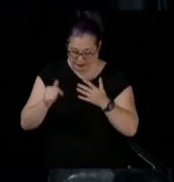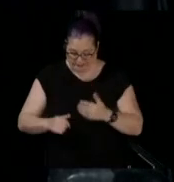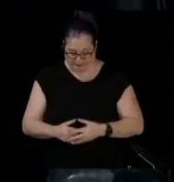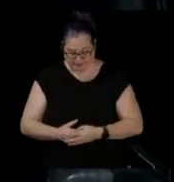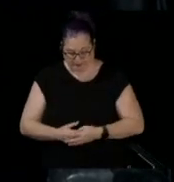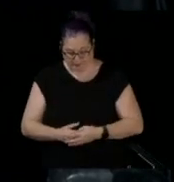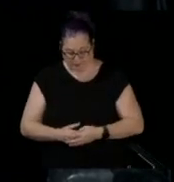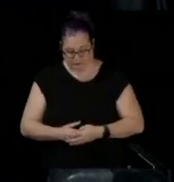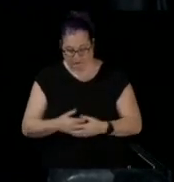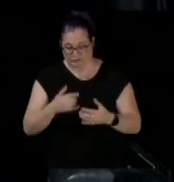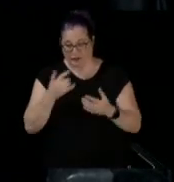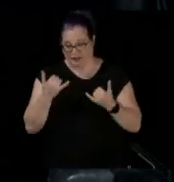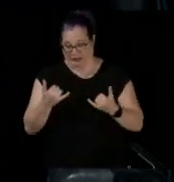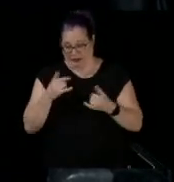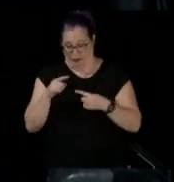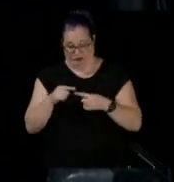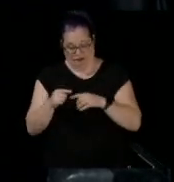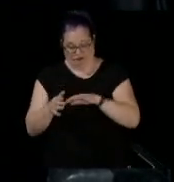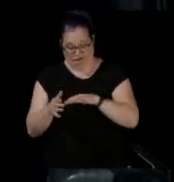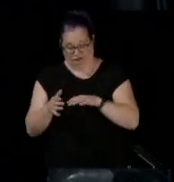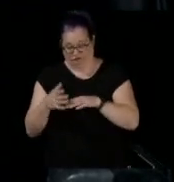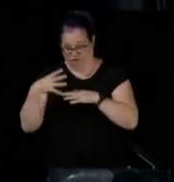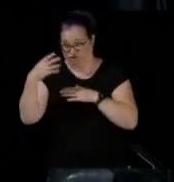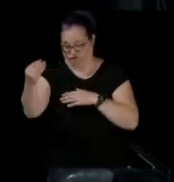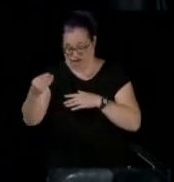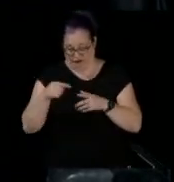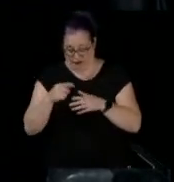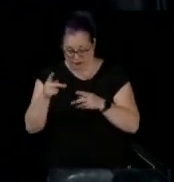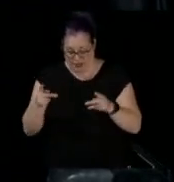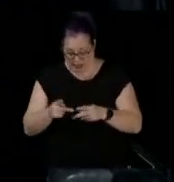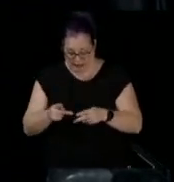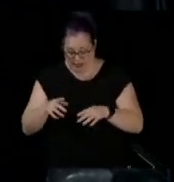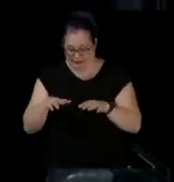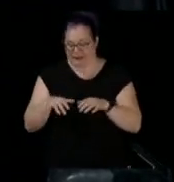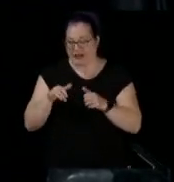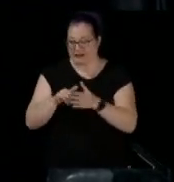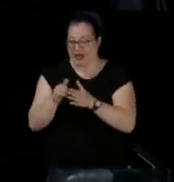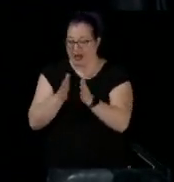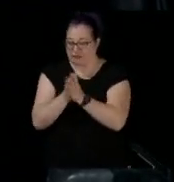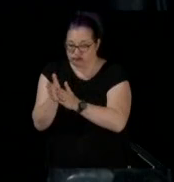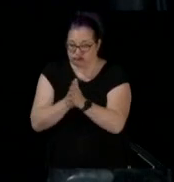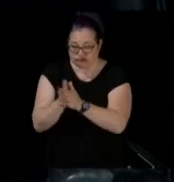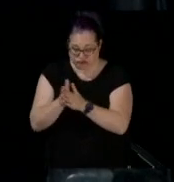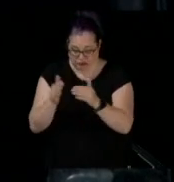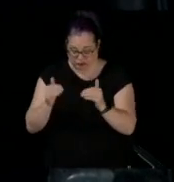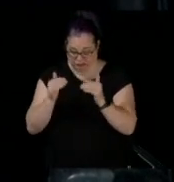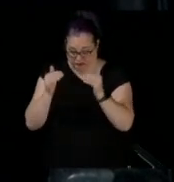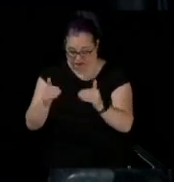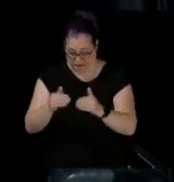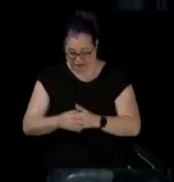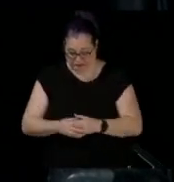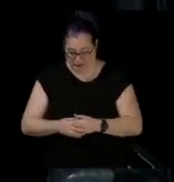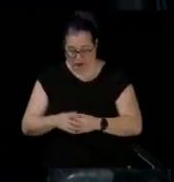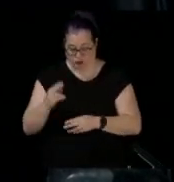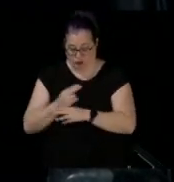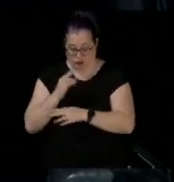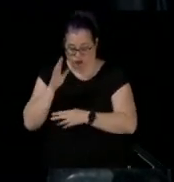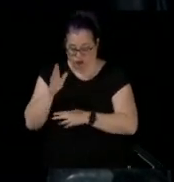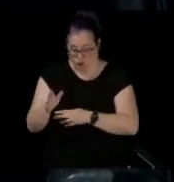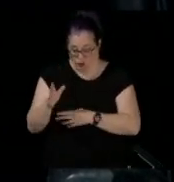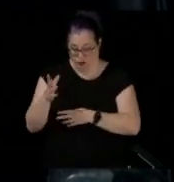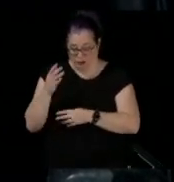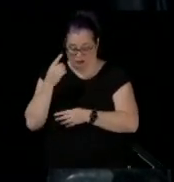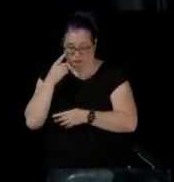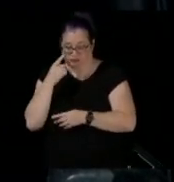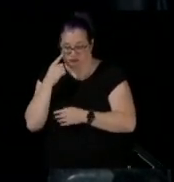As you move on from this place, take that eagerness to develop a community with you and continue using your impulse to cultivate meaningful